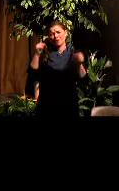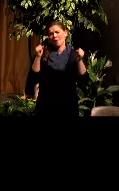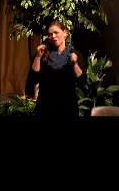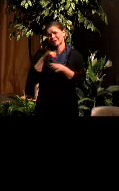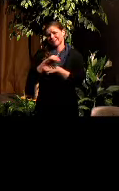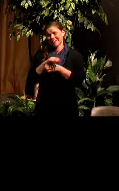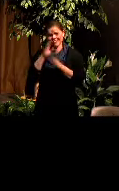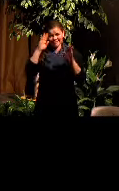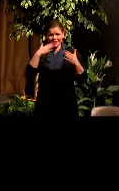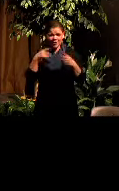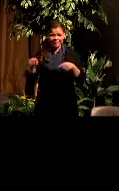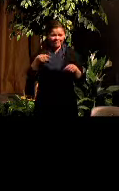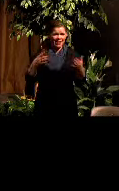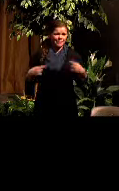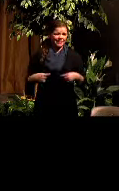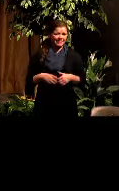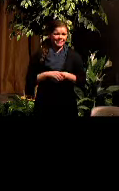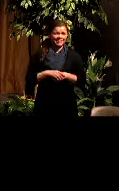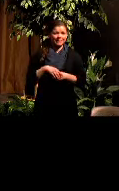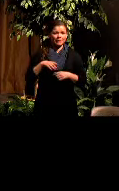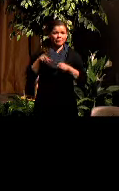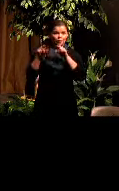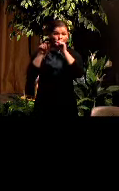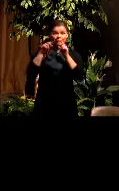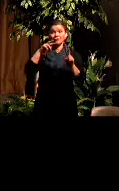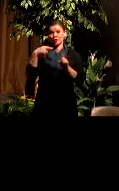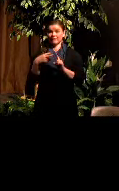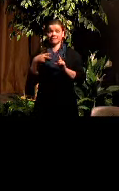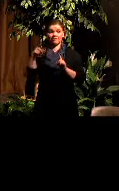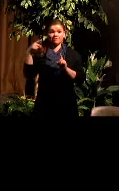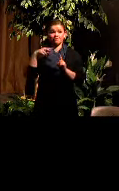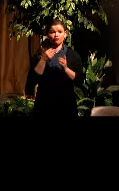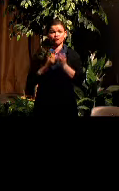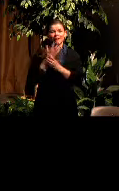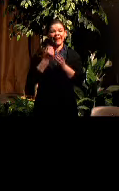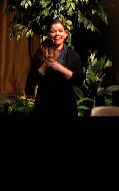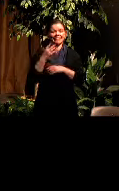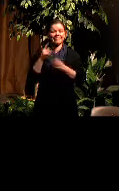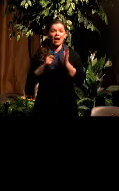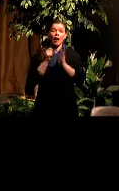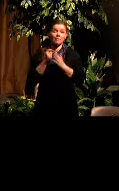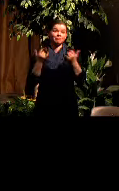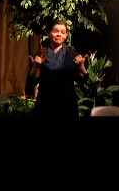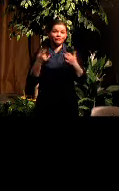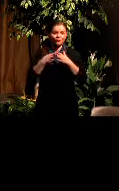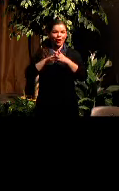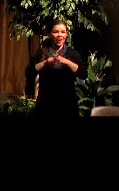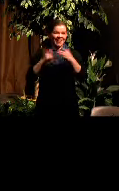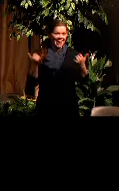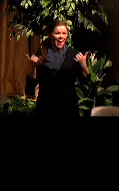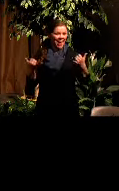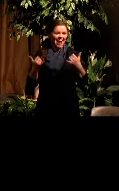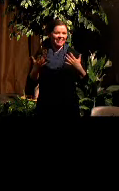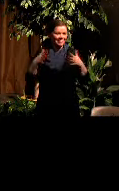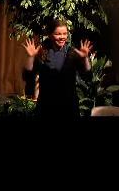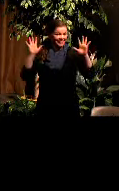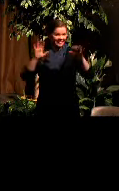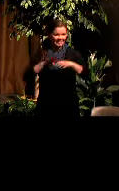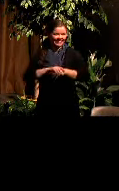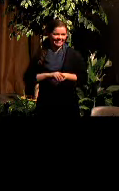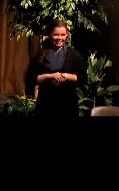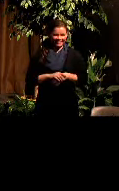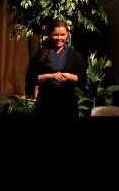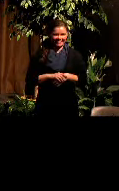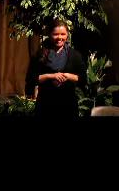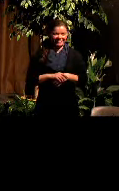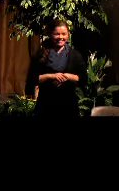is here. Just this morning, I had cardinals that were singing back and forth, and chickadees that are singing, and tufted titmice. You know,